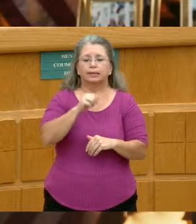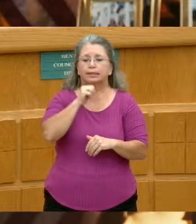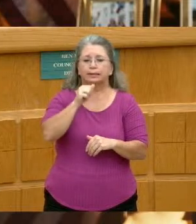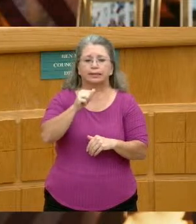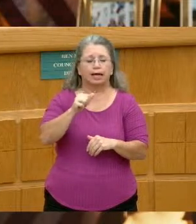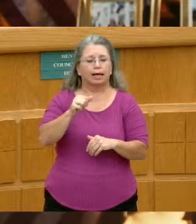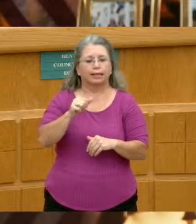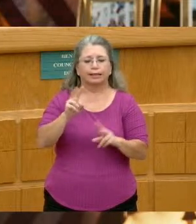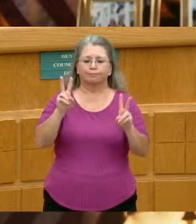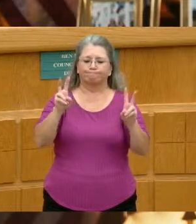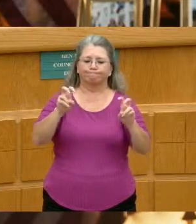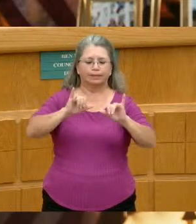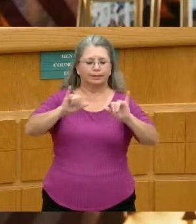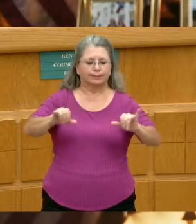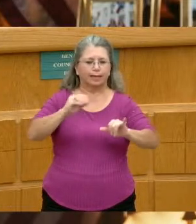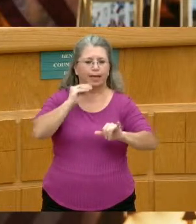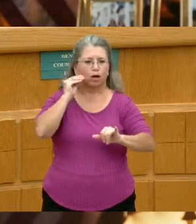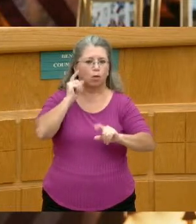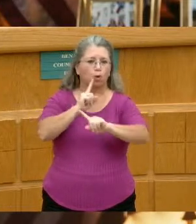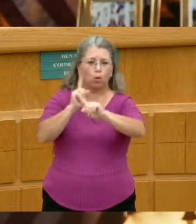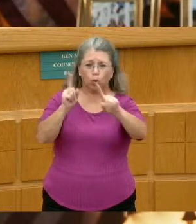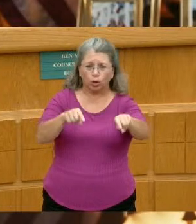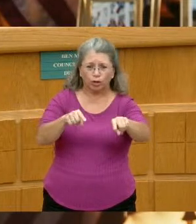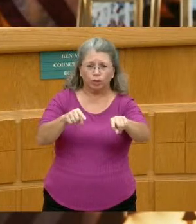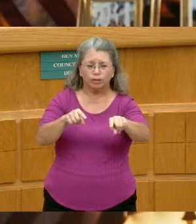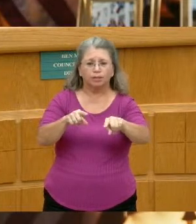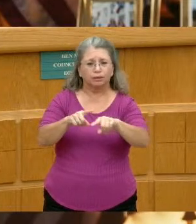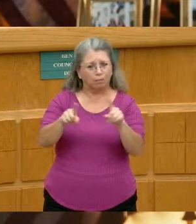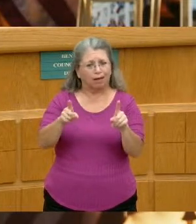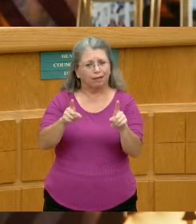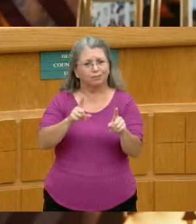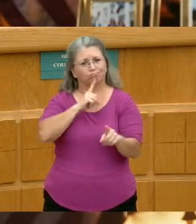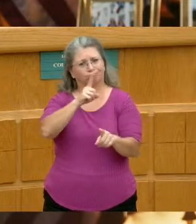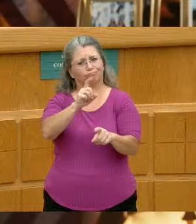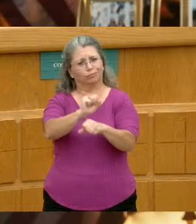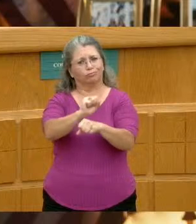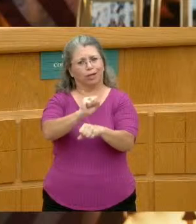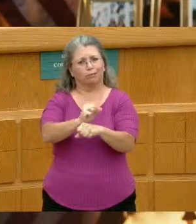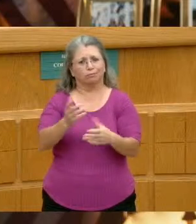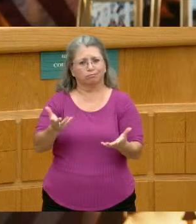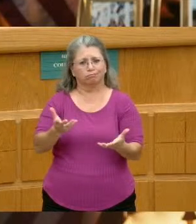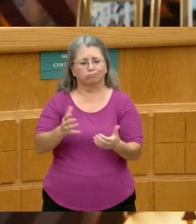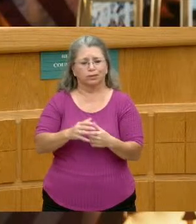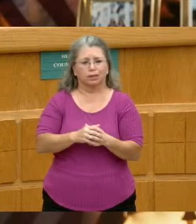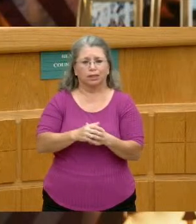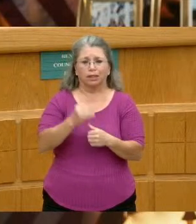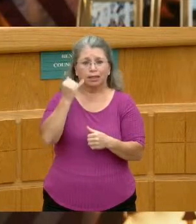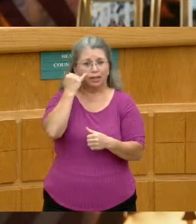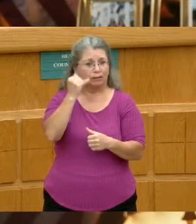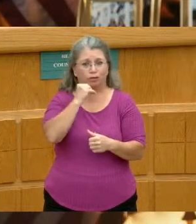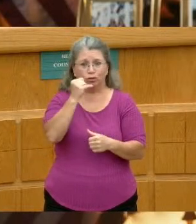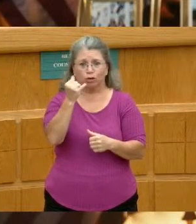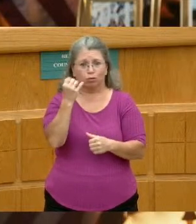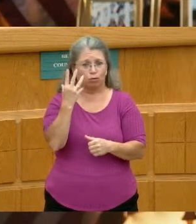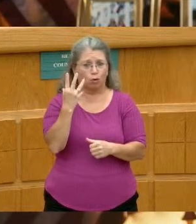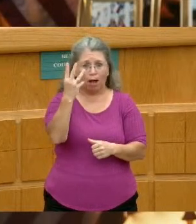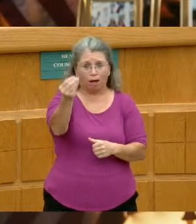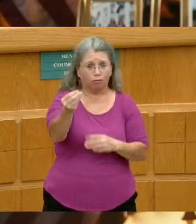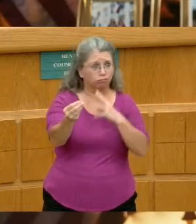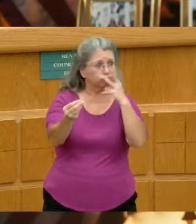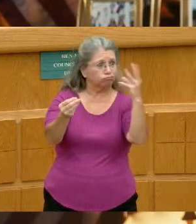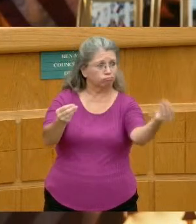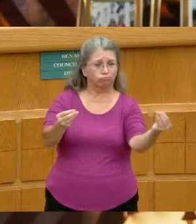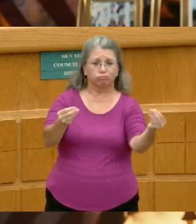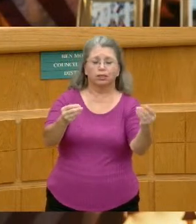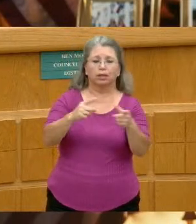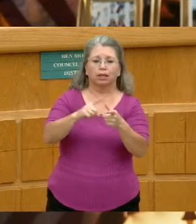order. This just recognizes reality. If you don't go out, you are less likely